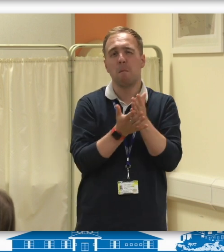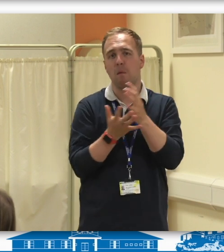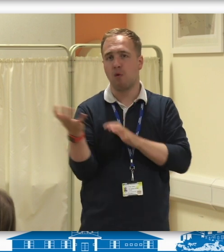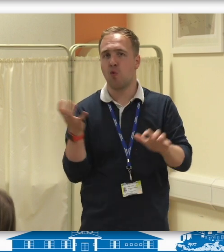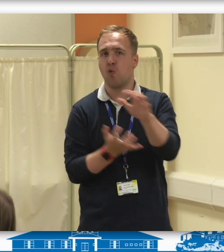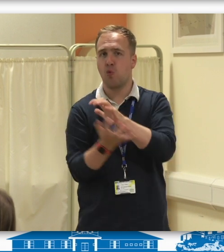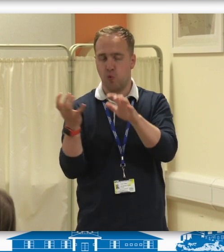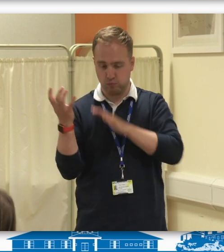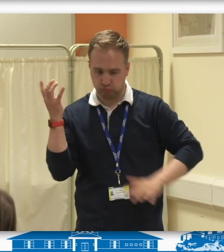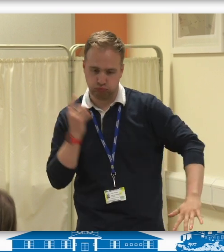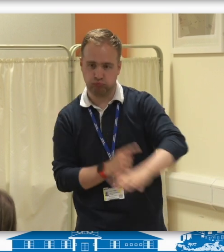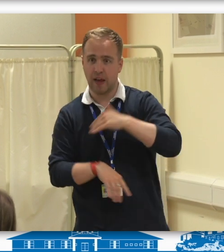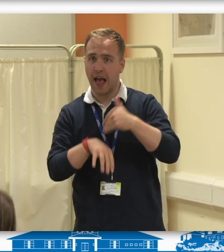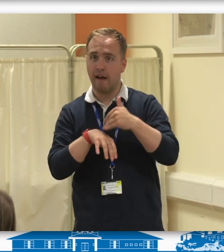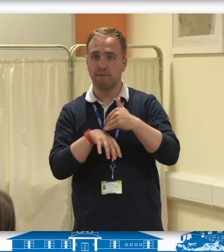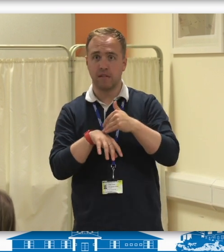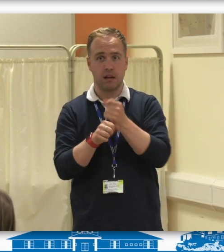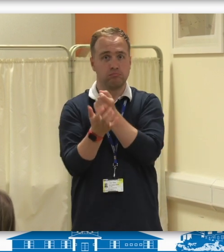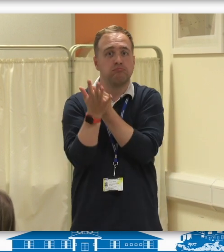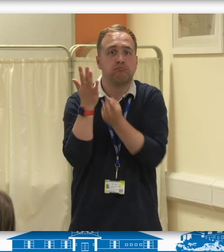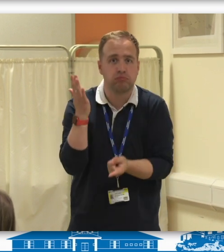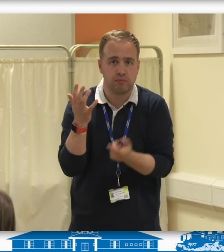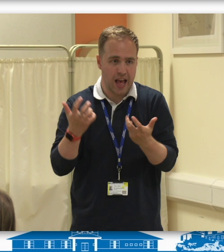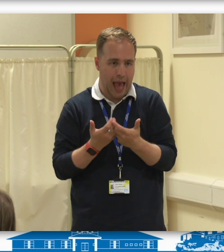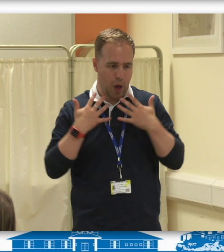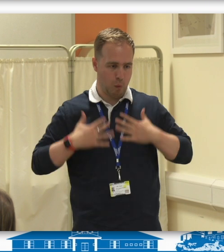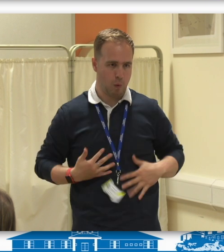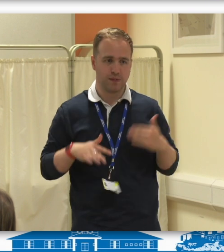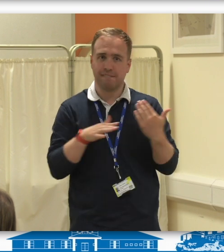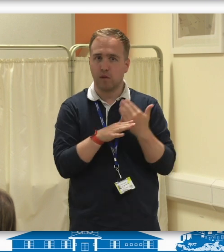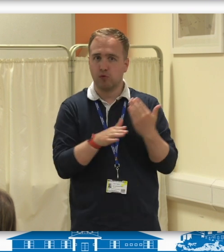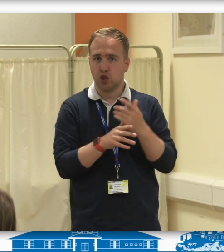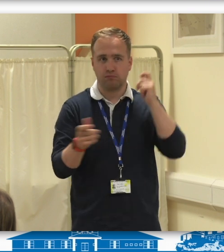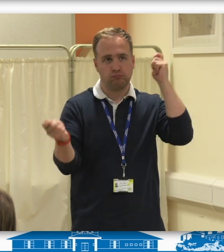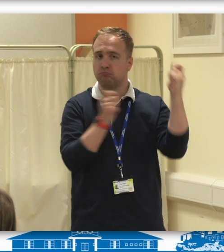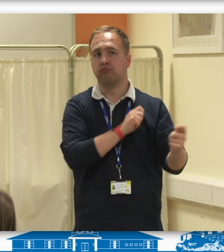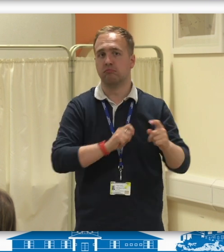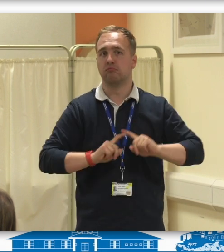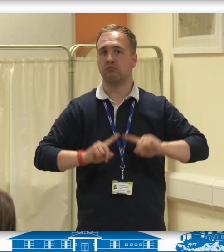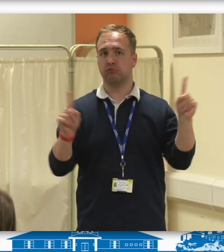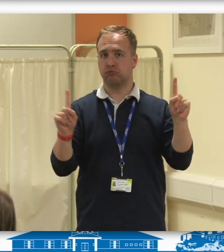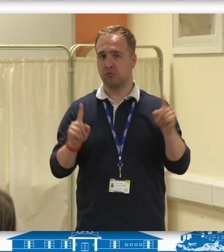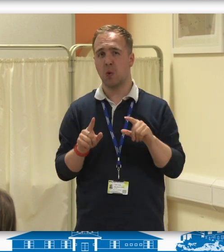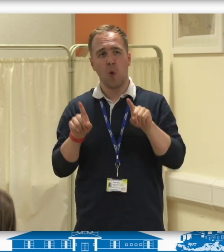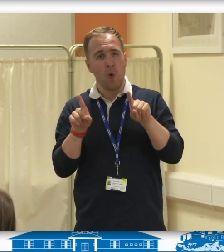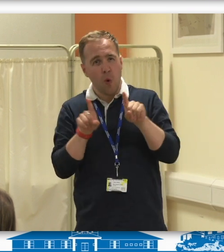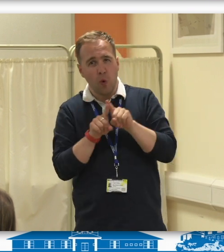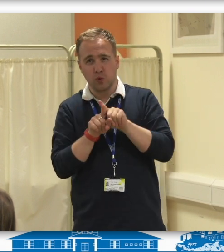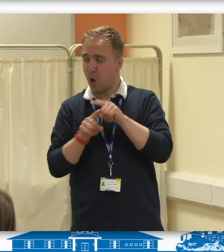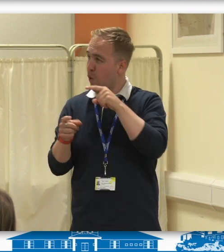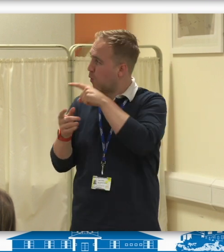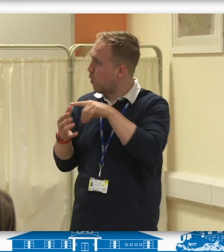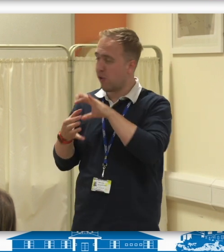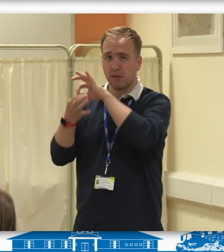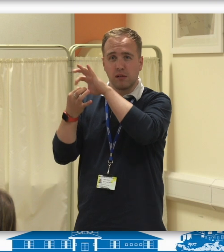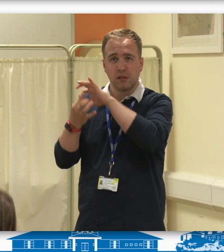they're widespread. They affect many parts of how our bodies function. They also interact with each other